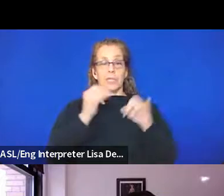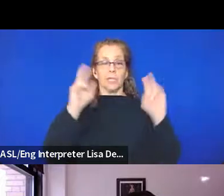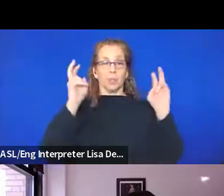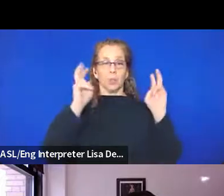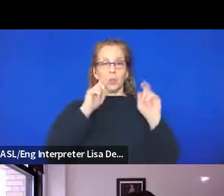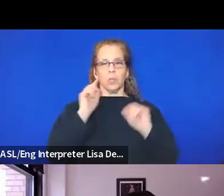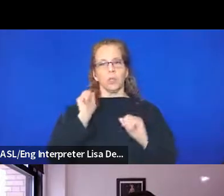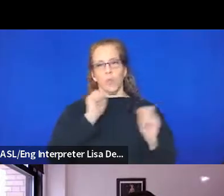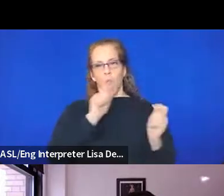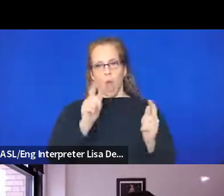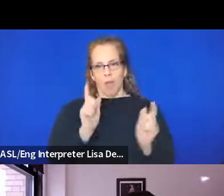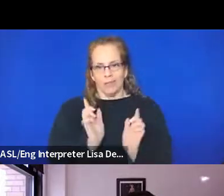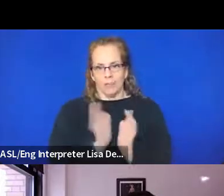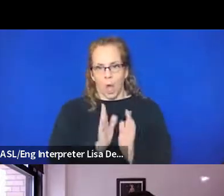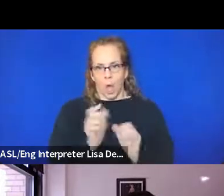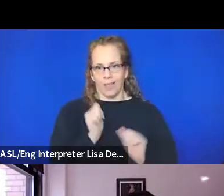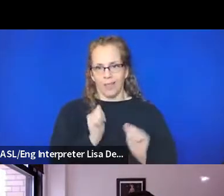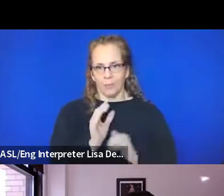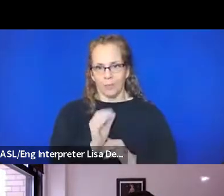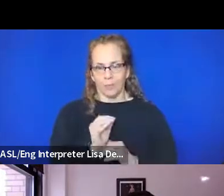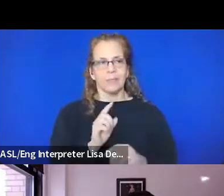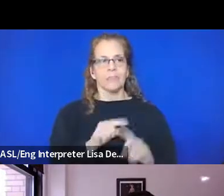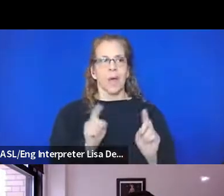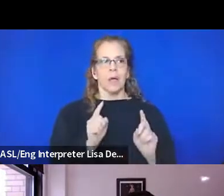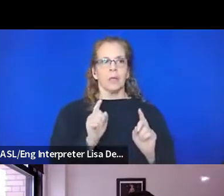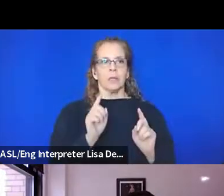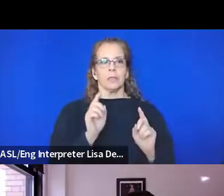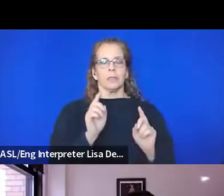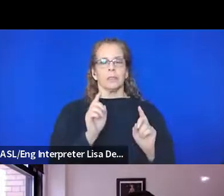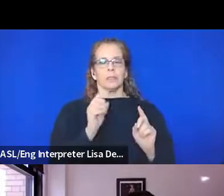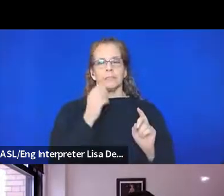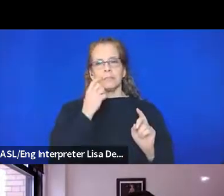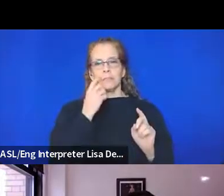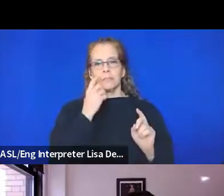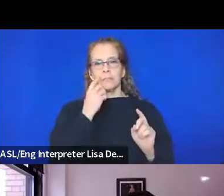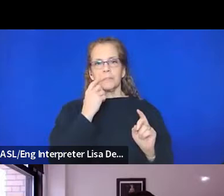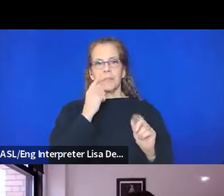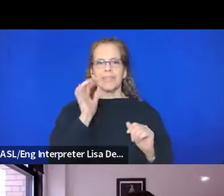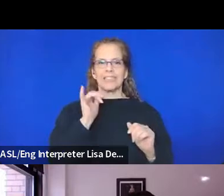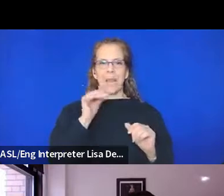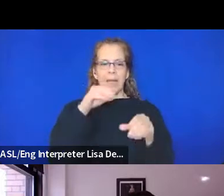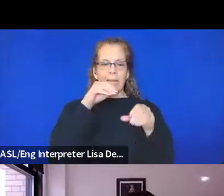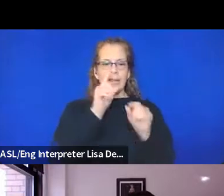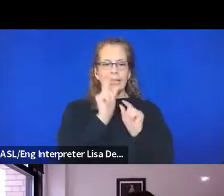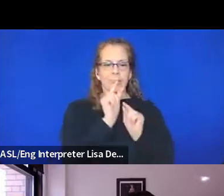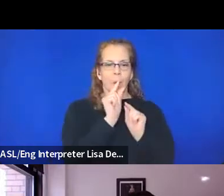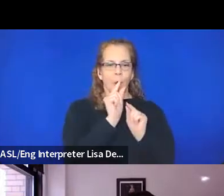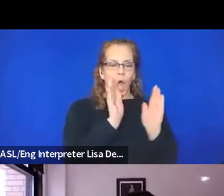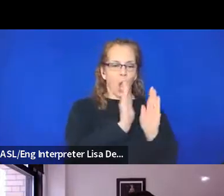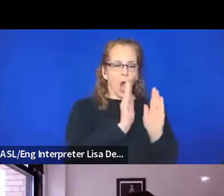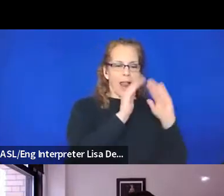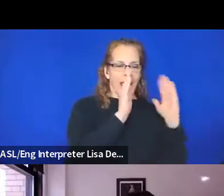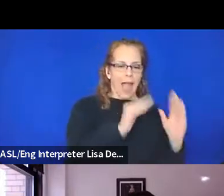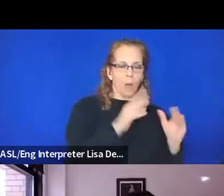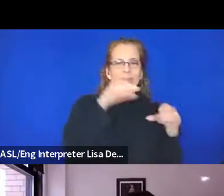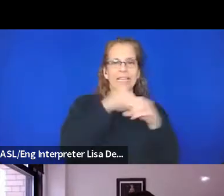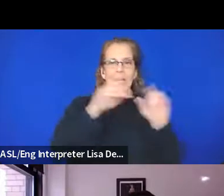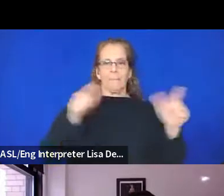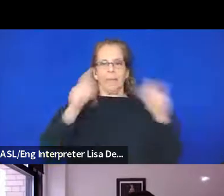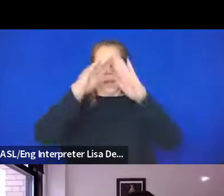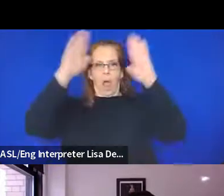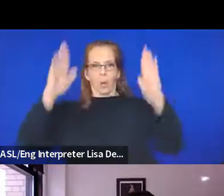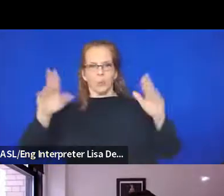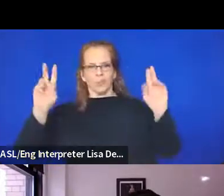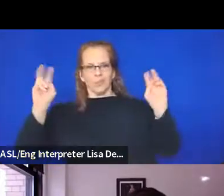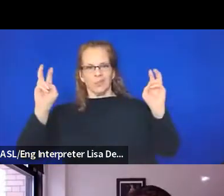small theaters and that is very different. But little houses within our houses, and that they bear